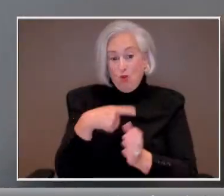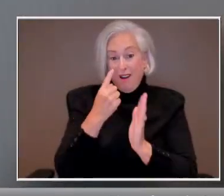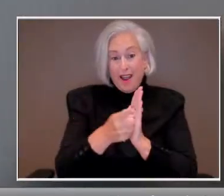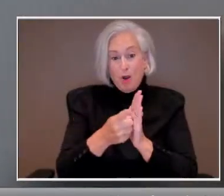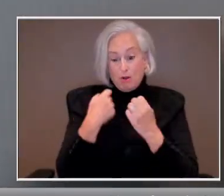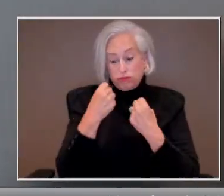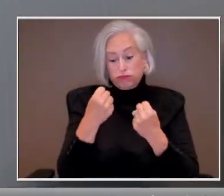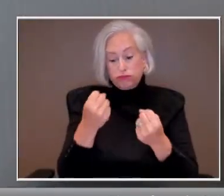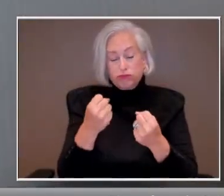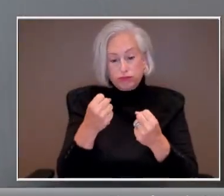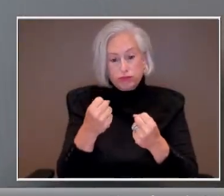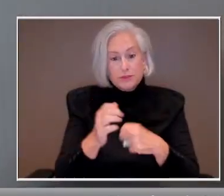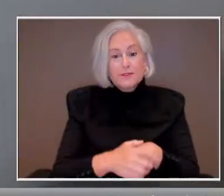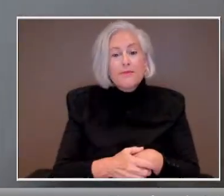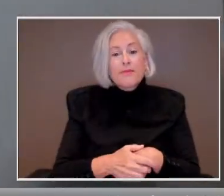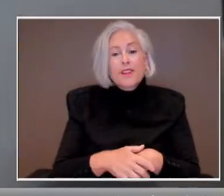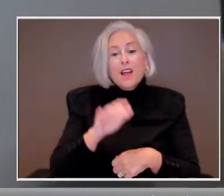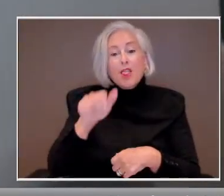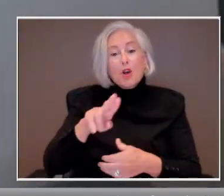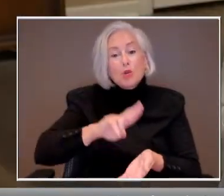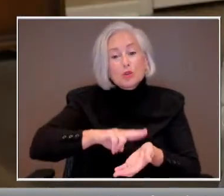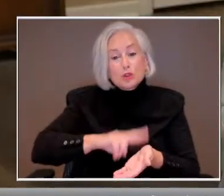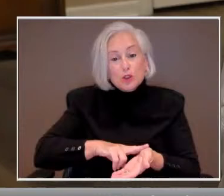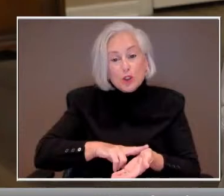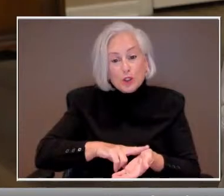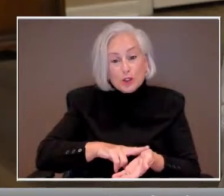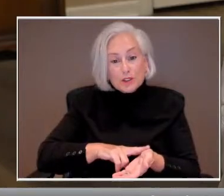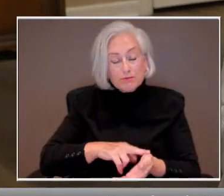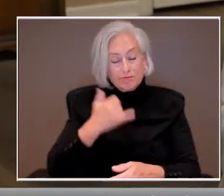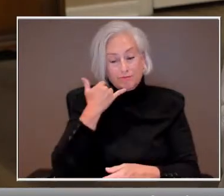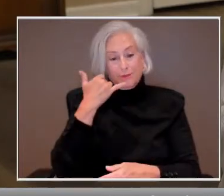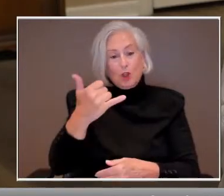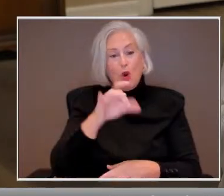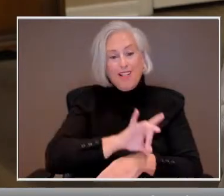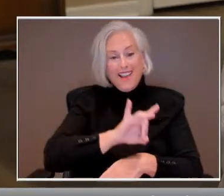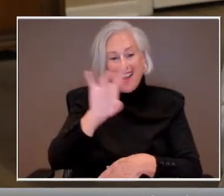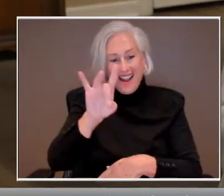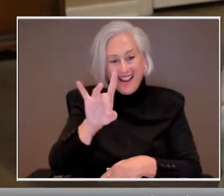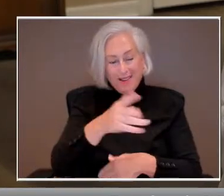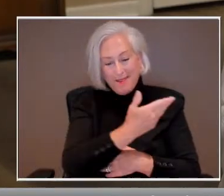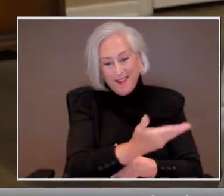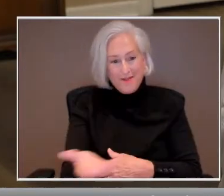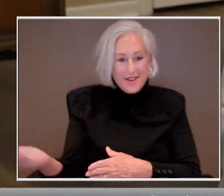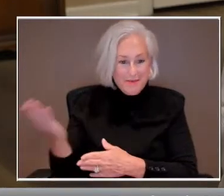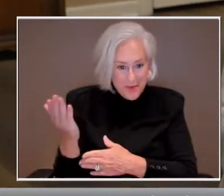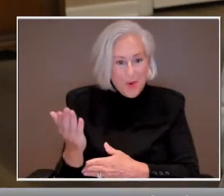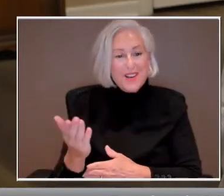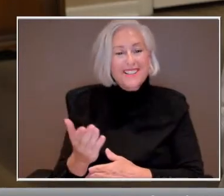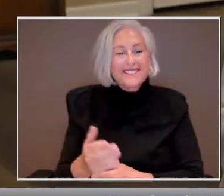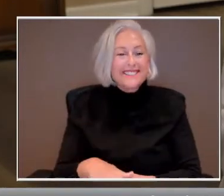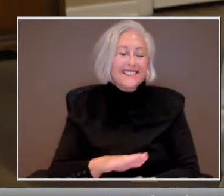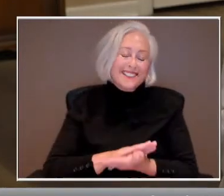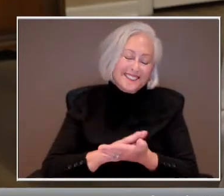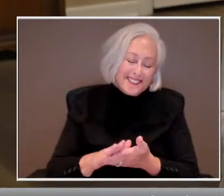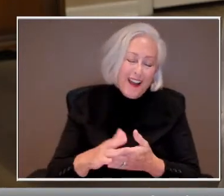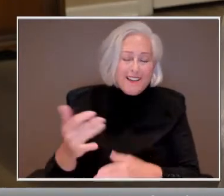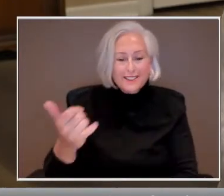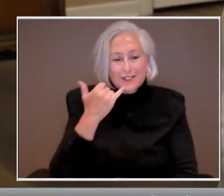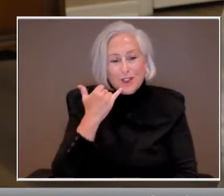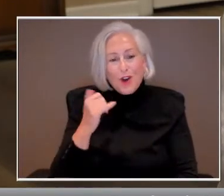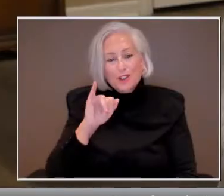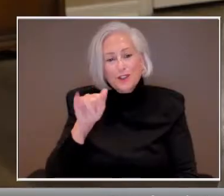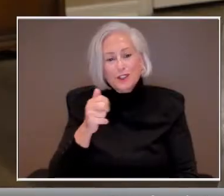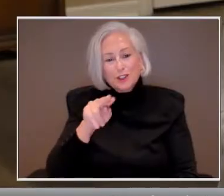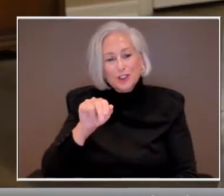every morning at 8 a.m. when they get the results. Nice calls from Janine, near CARE Collaborative. She goes, now what are you doing